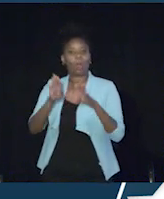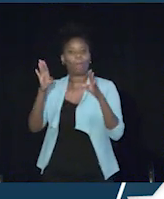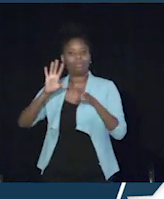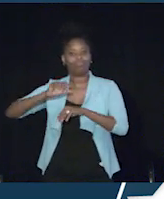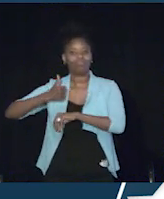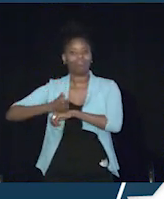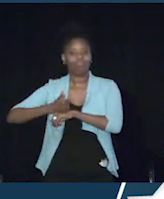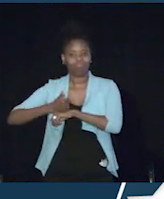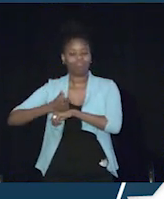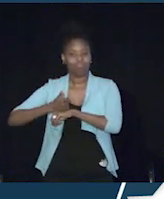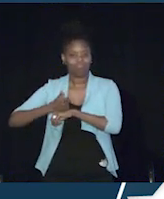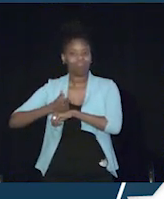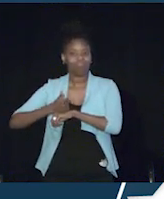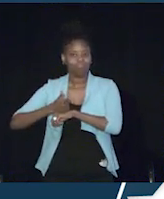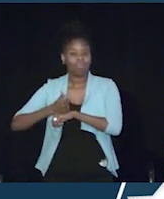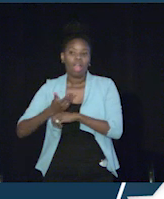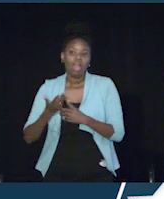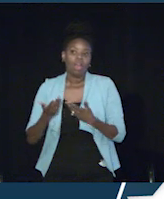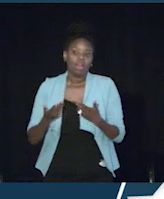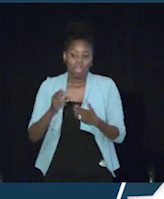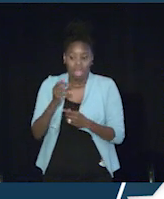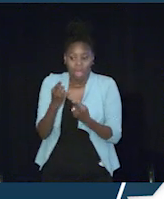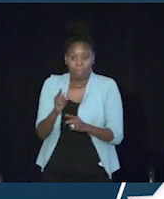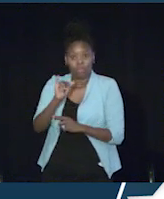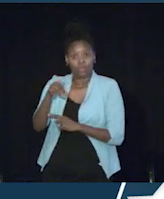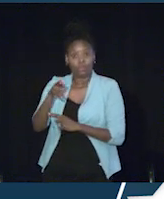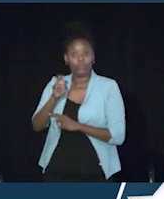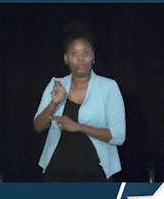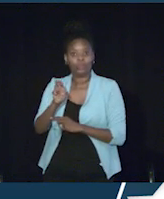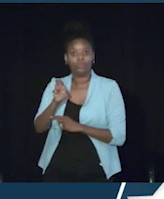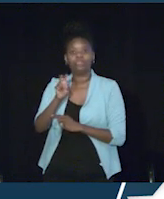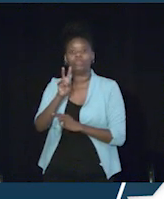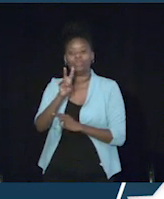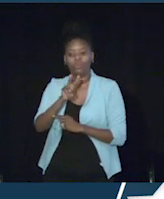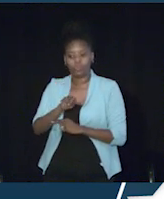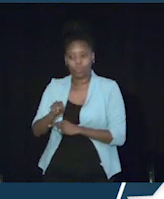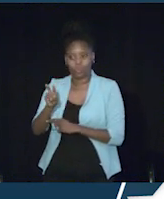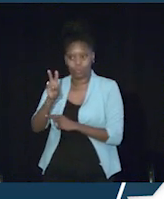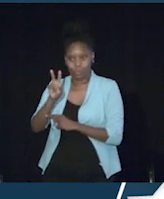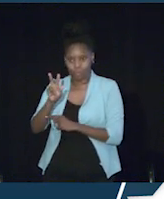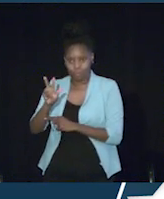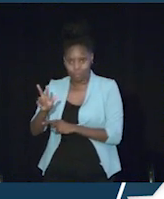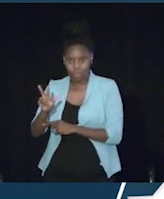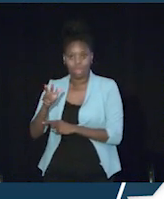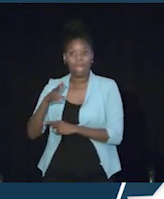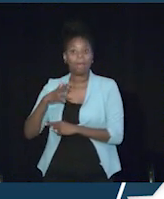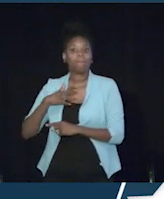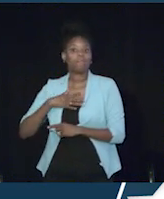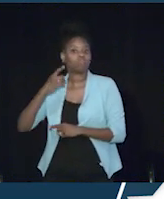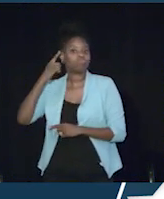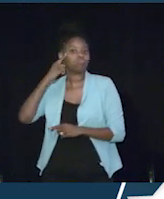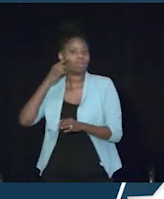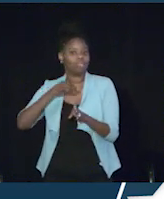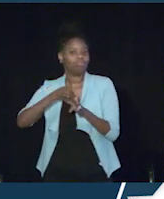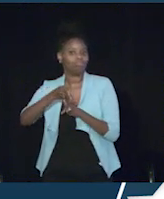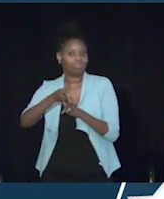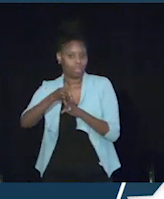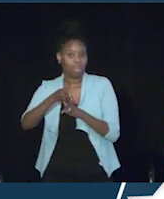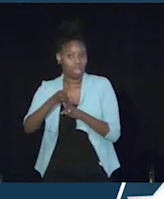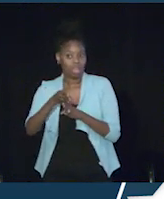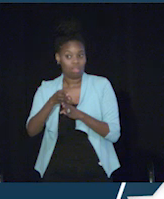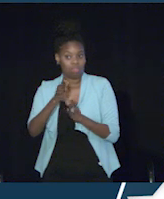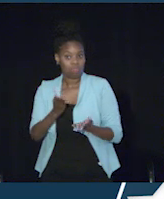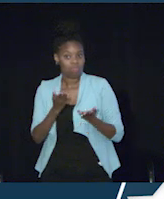and in June of 2023, my neurologist cleared me to go back to work